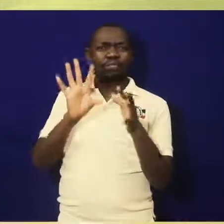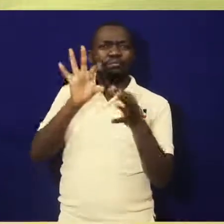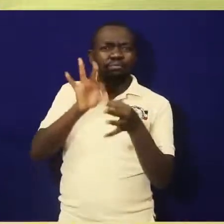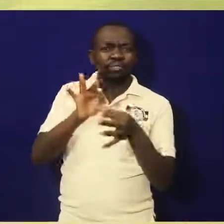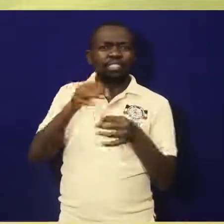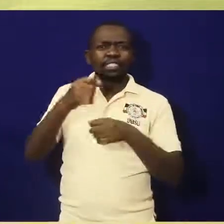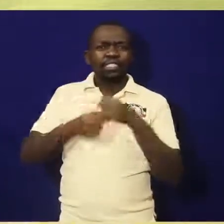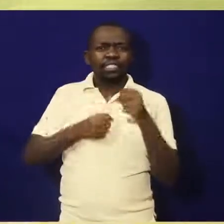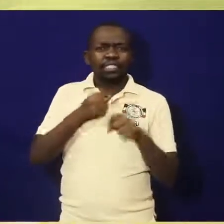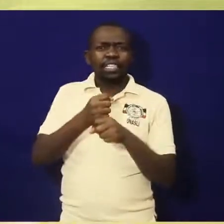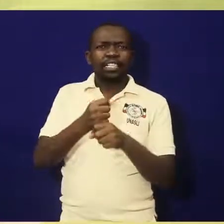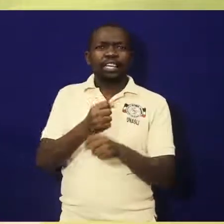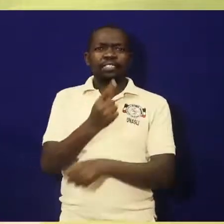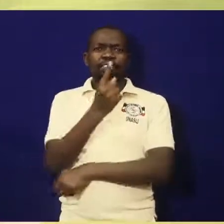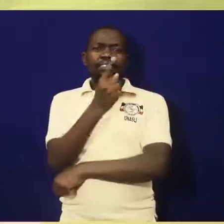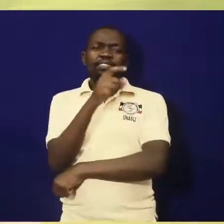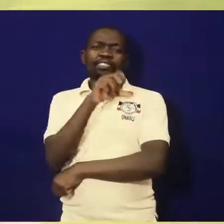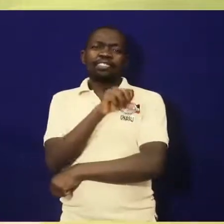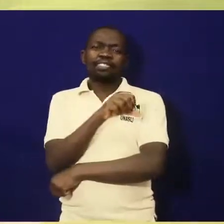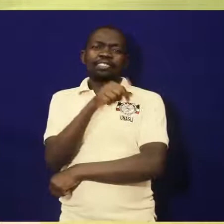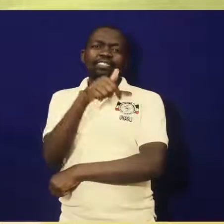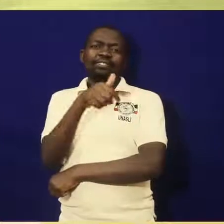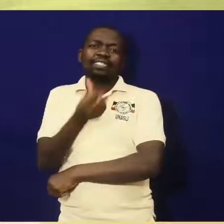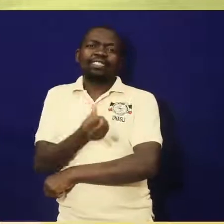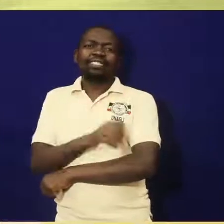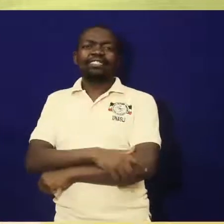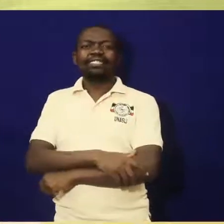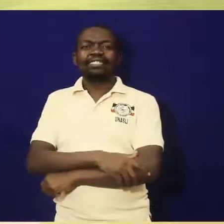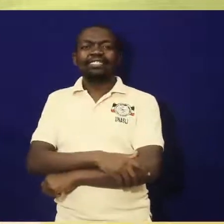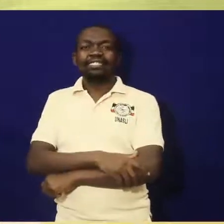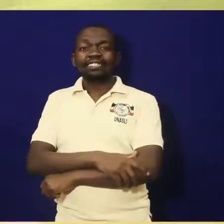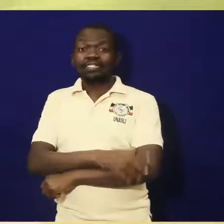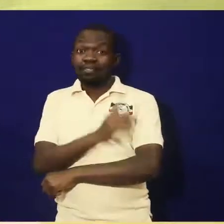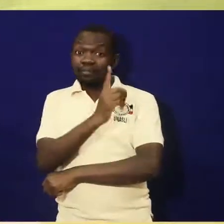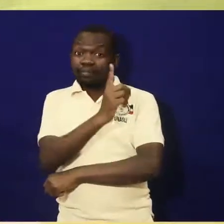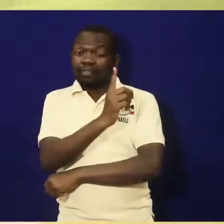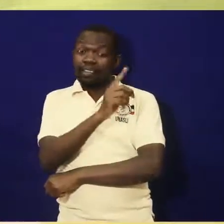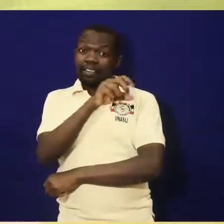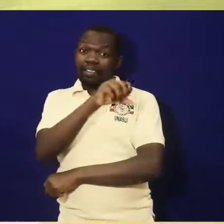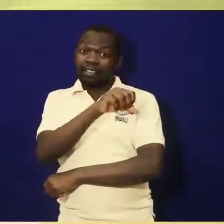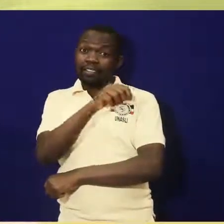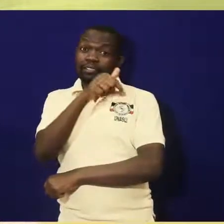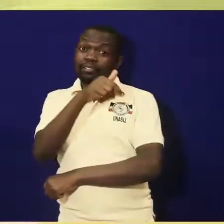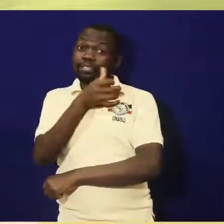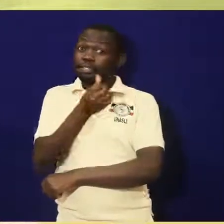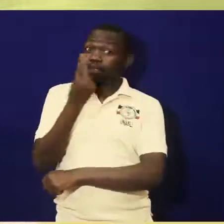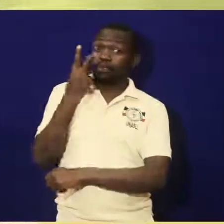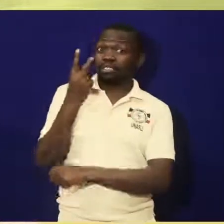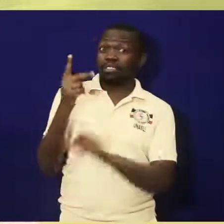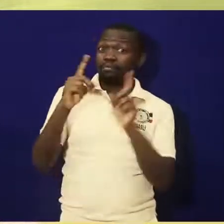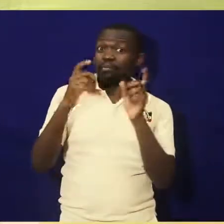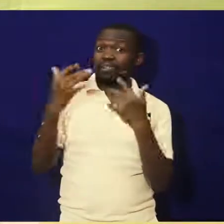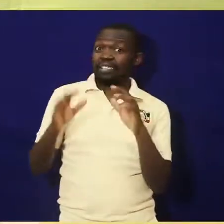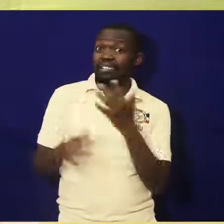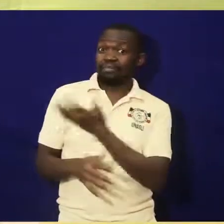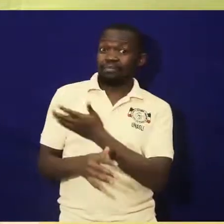the year 1976? The first one or the